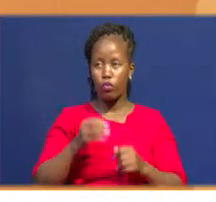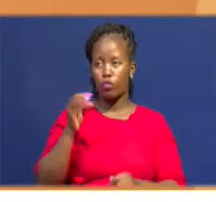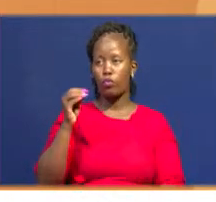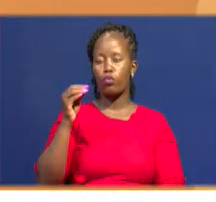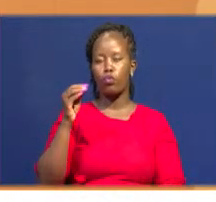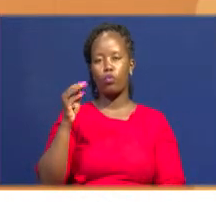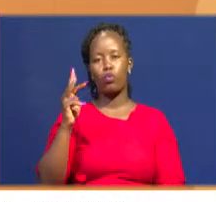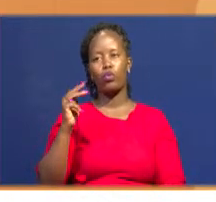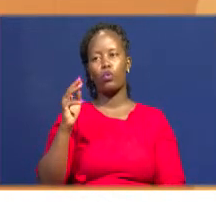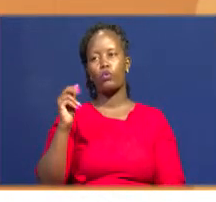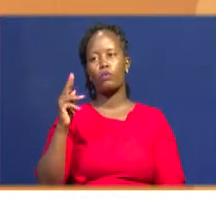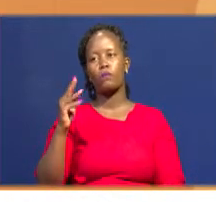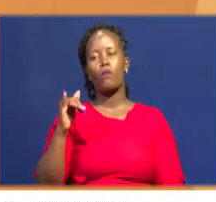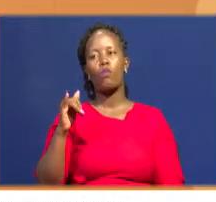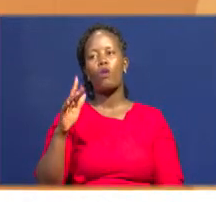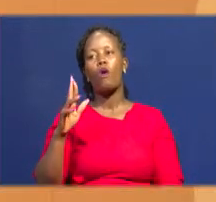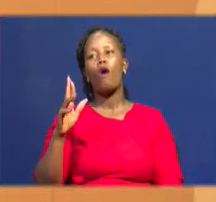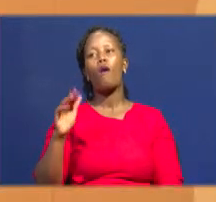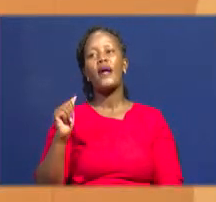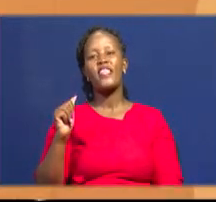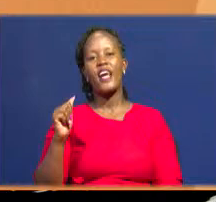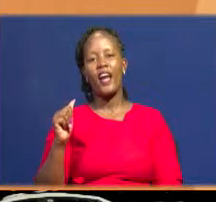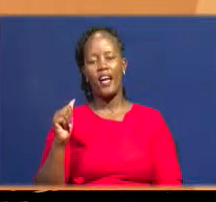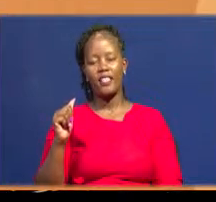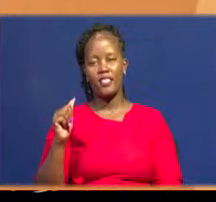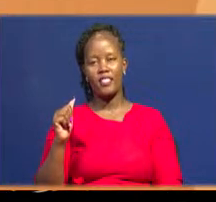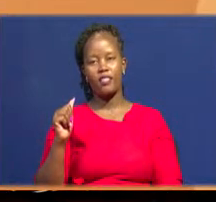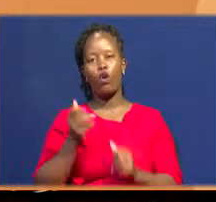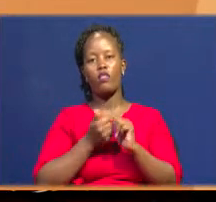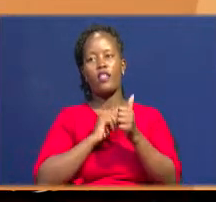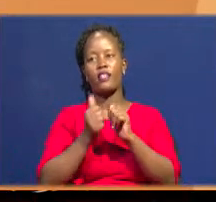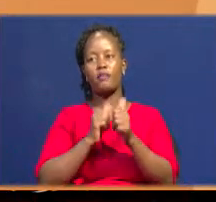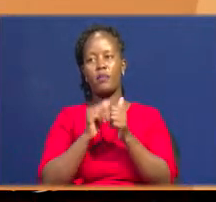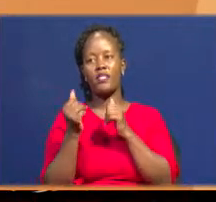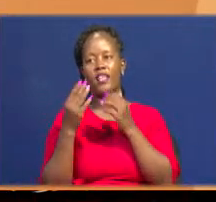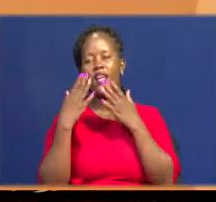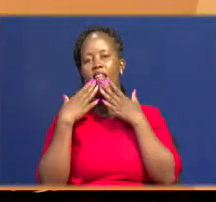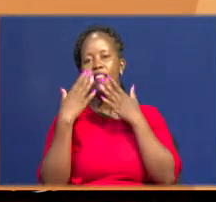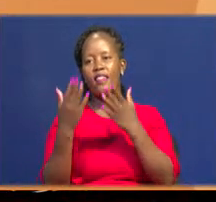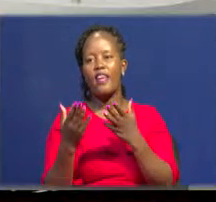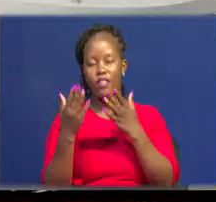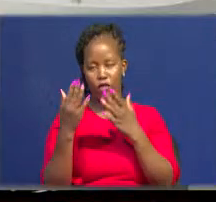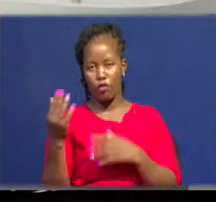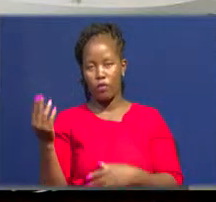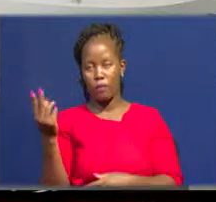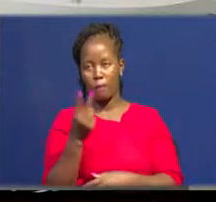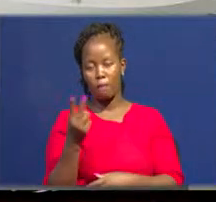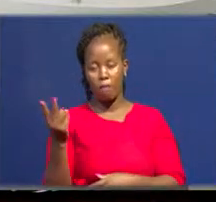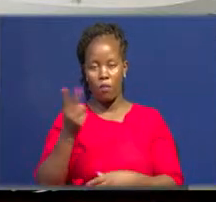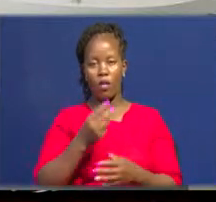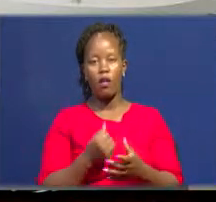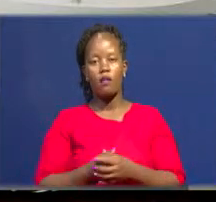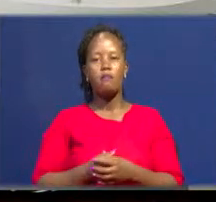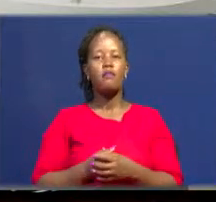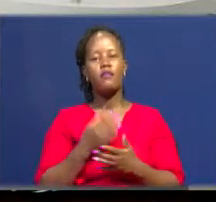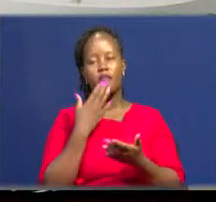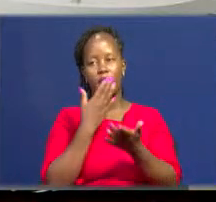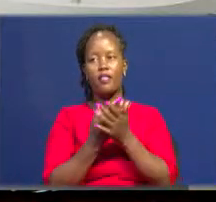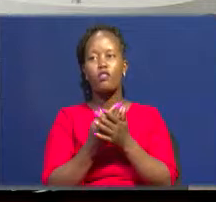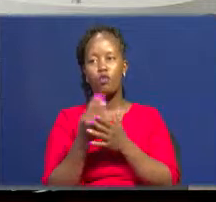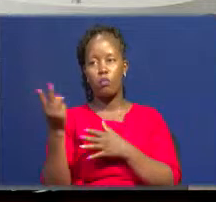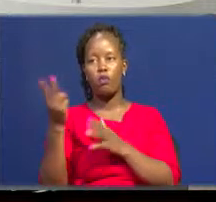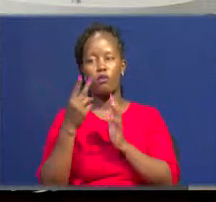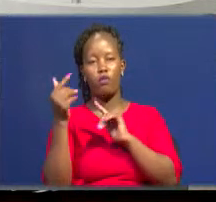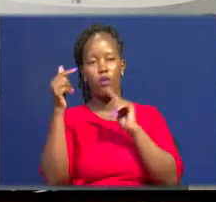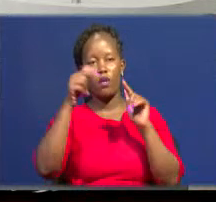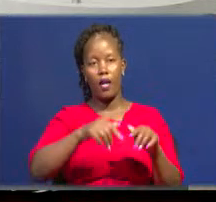Called over the last years, it's been known as the Ferdinand Omanyala effect on sport. Thank you very much, Stacey. Thank you very much, Susan. Thank you for being with us.